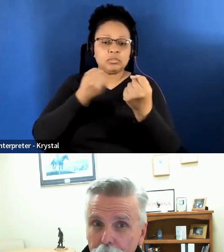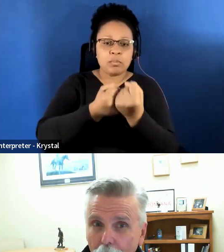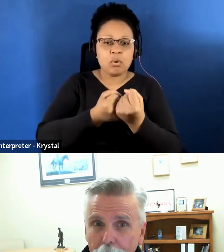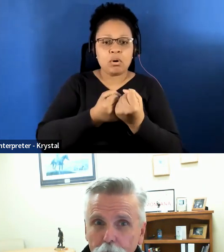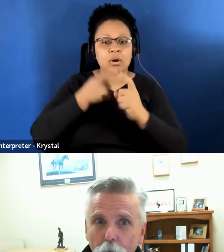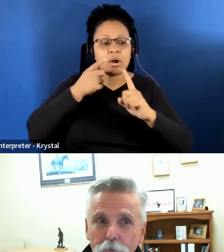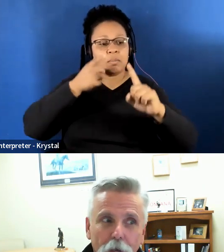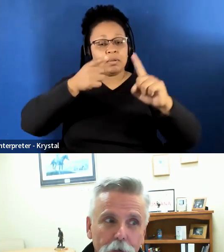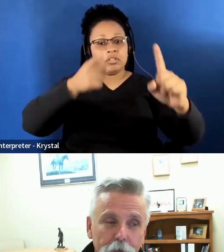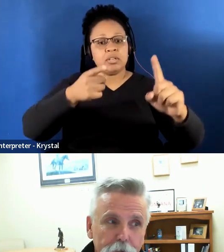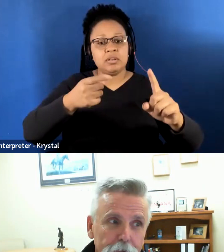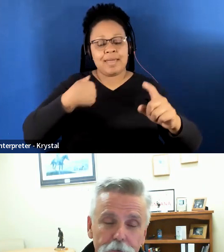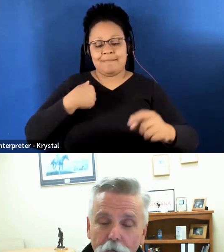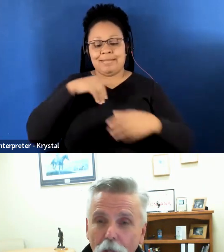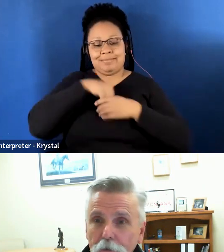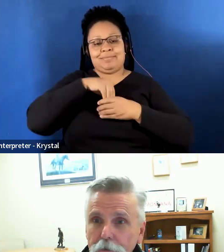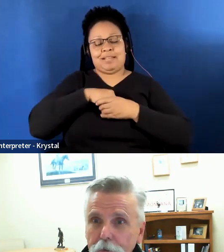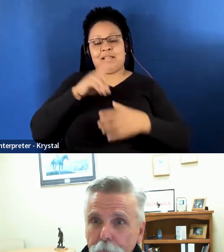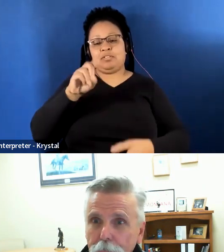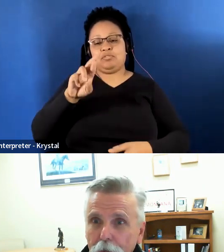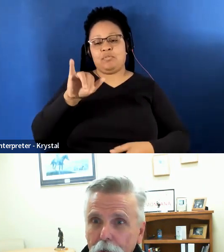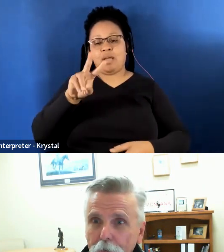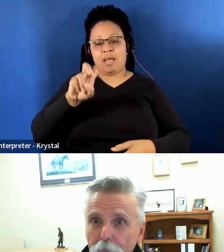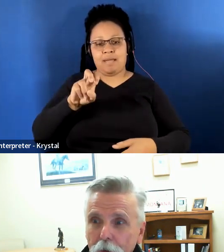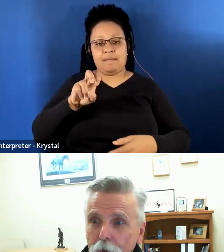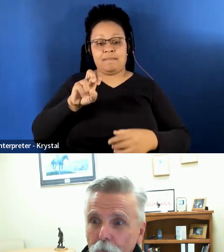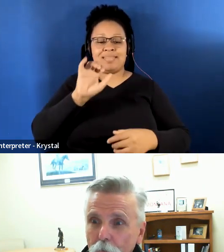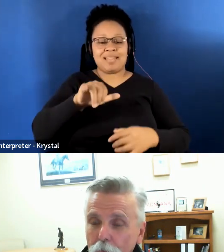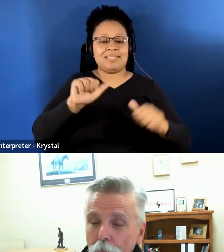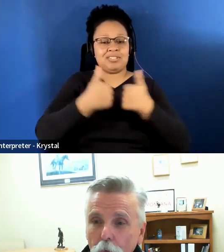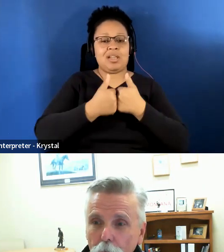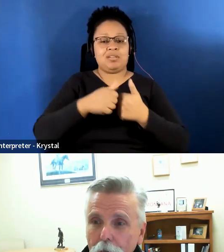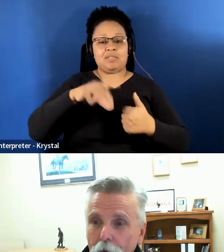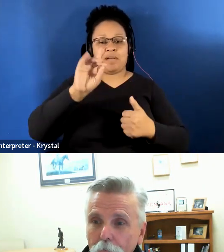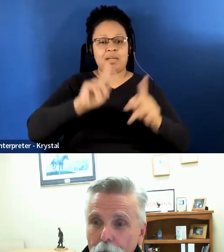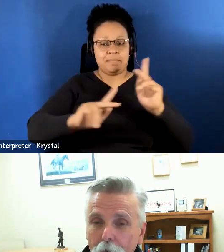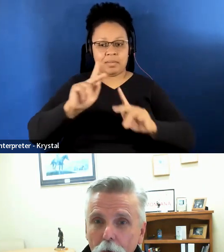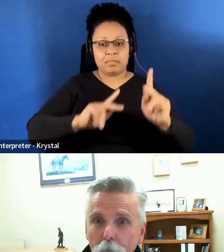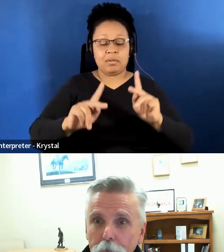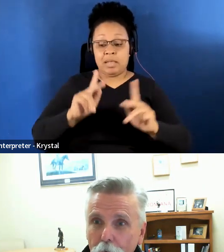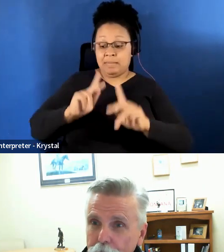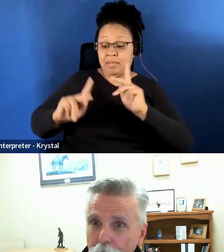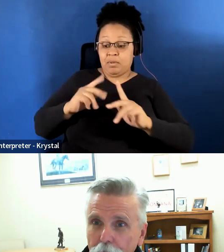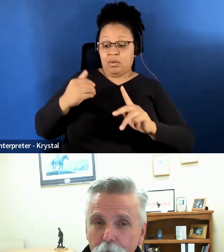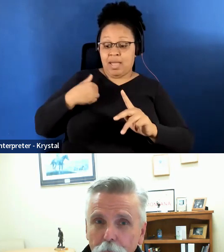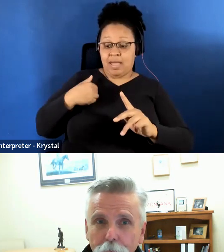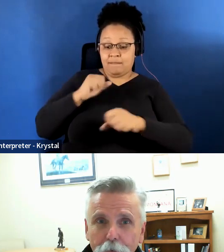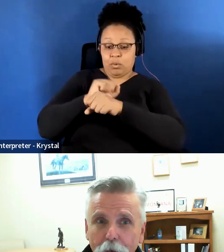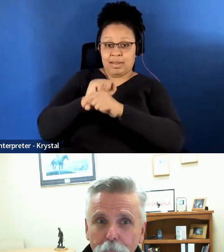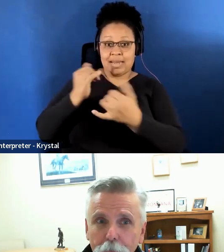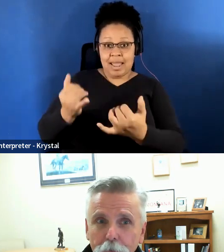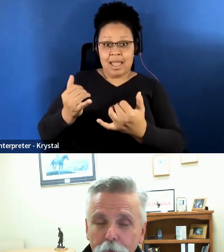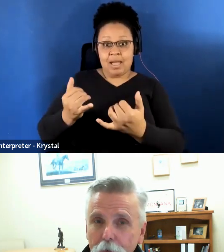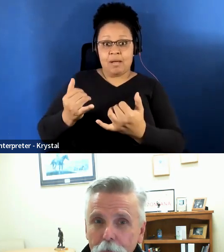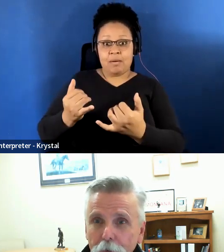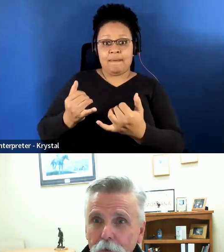desire to drive towards that is a challenge. And the folks that we have right now, several of them, we've